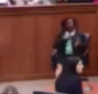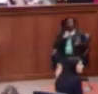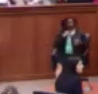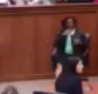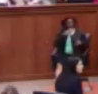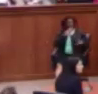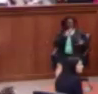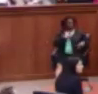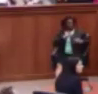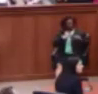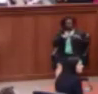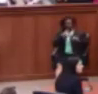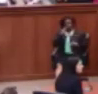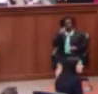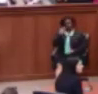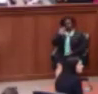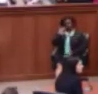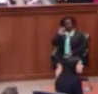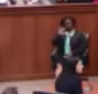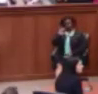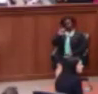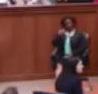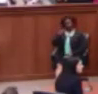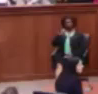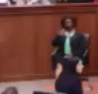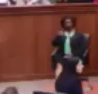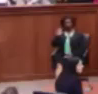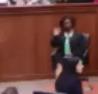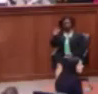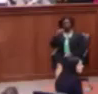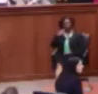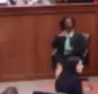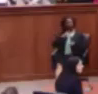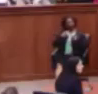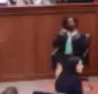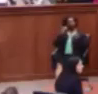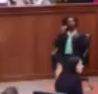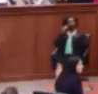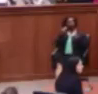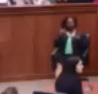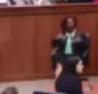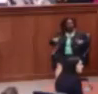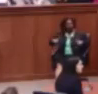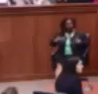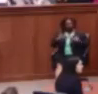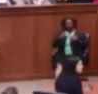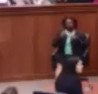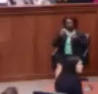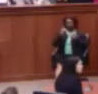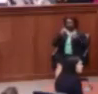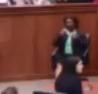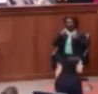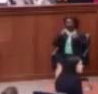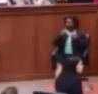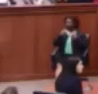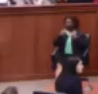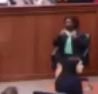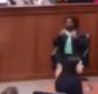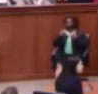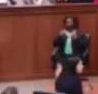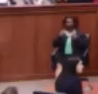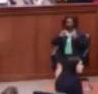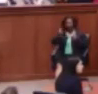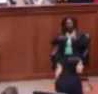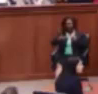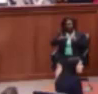9th, stating that there was no information, no one had finalized any contracting with